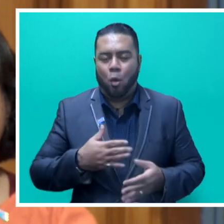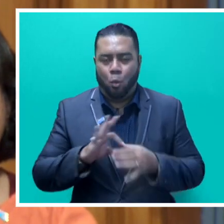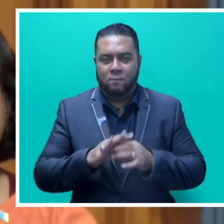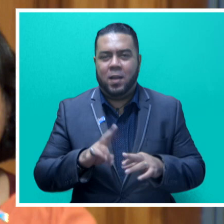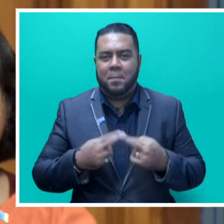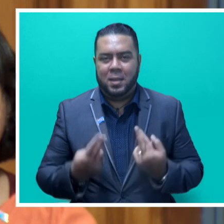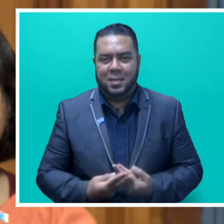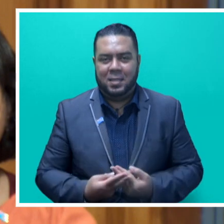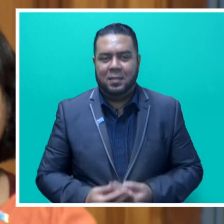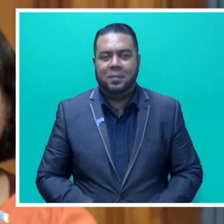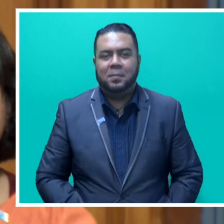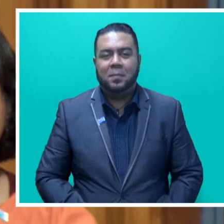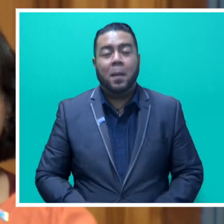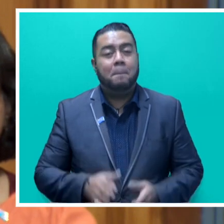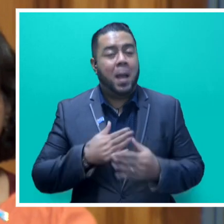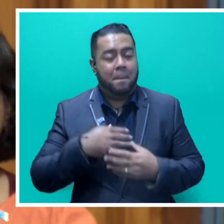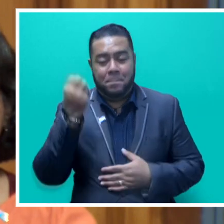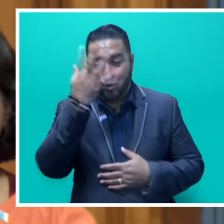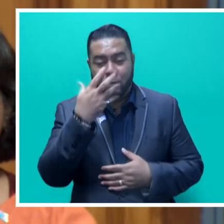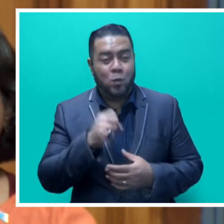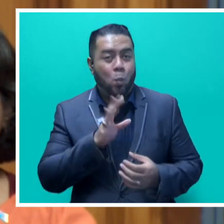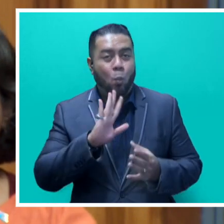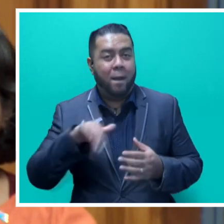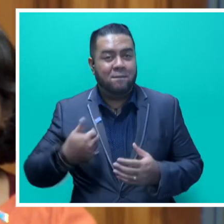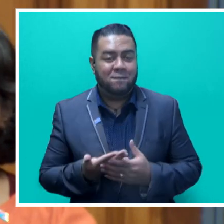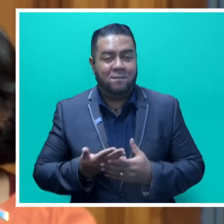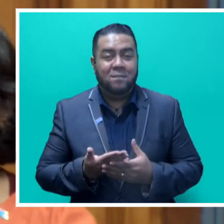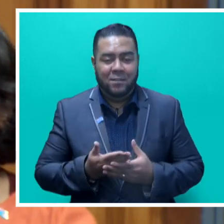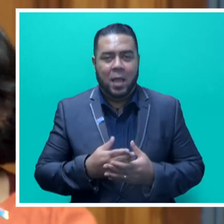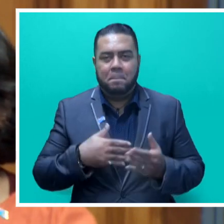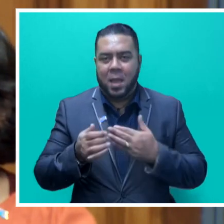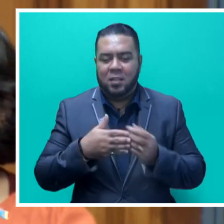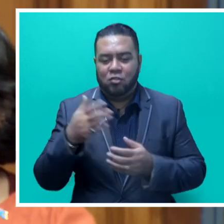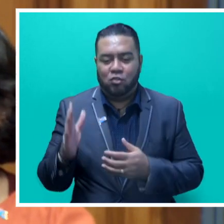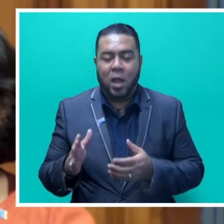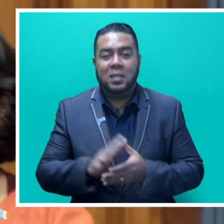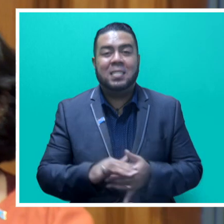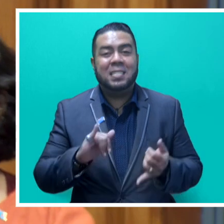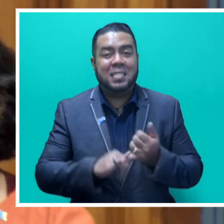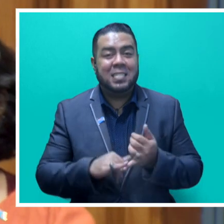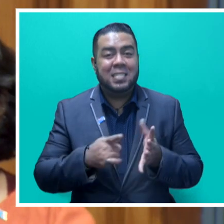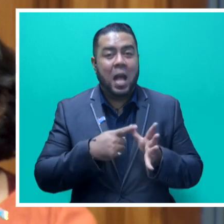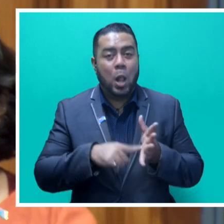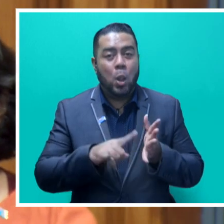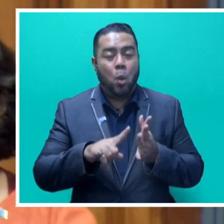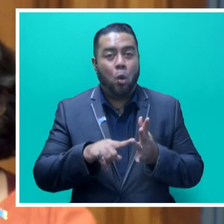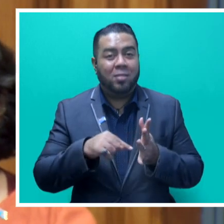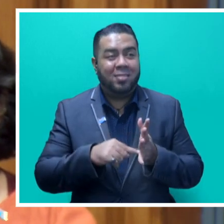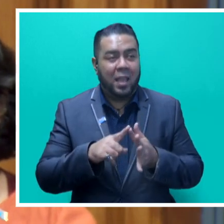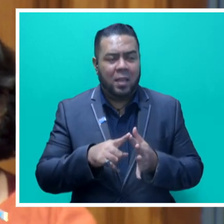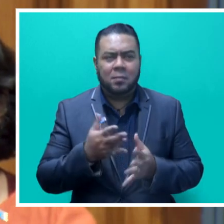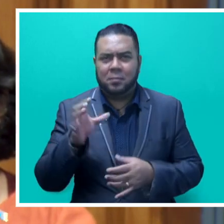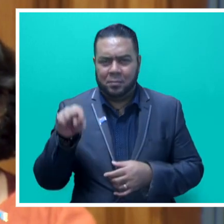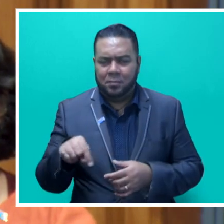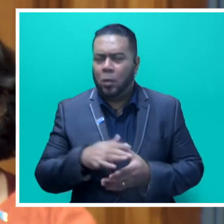family. My beautiful wife and campaign manager, Salote, and her siblings and their families. She and I both